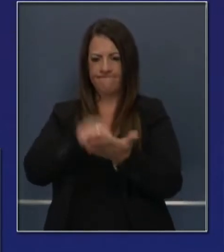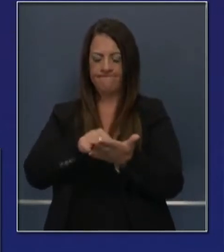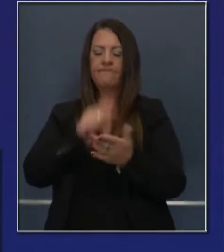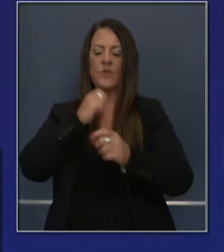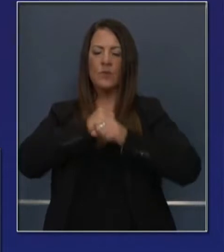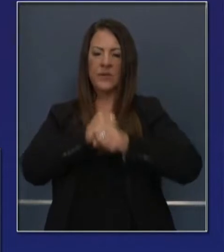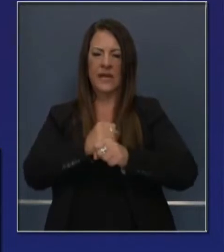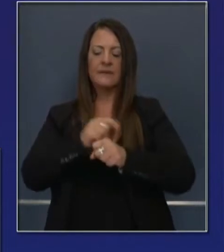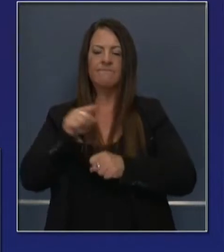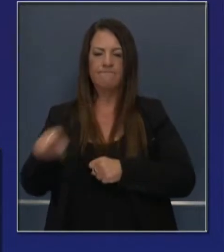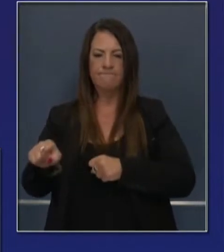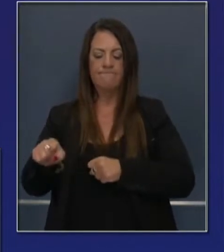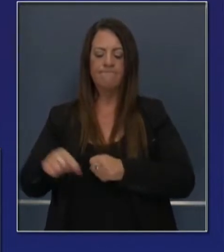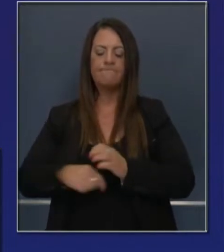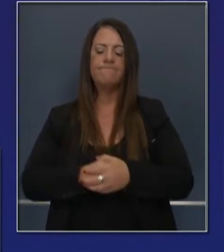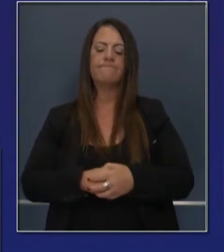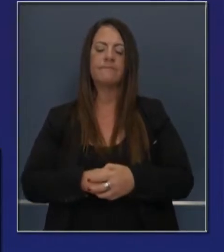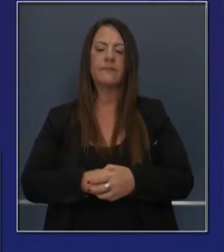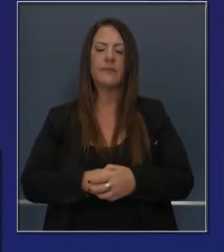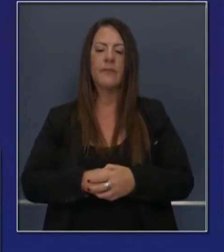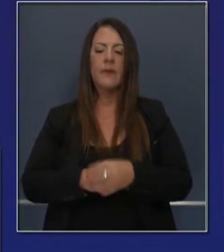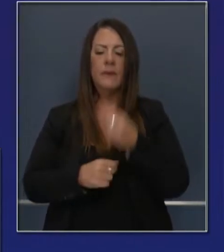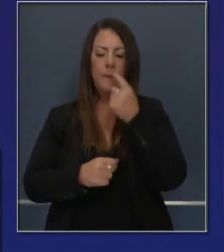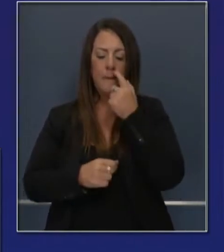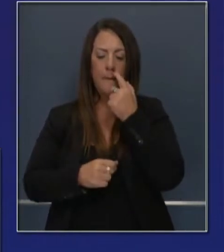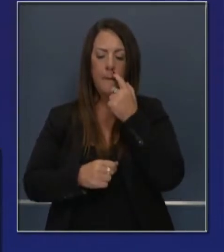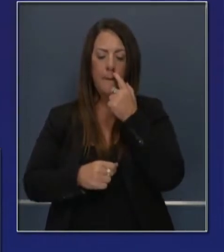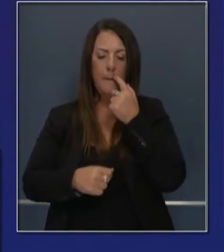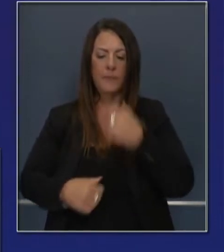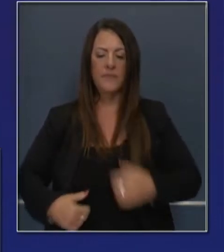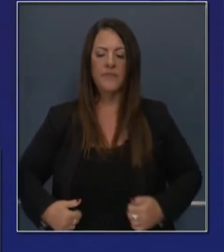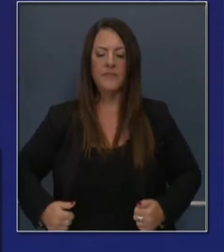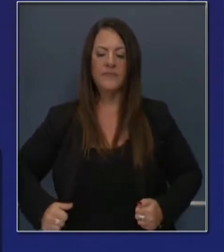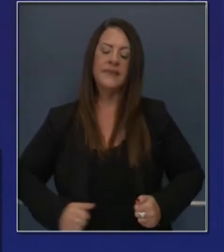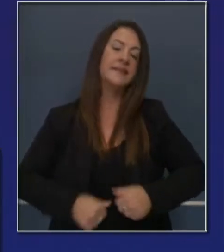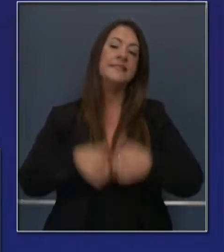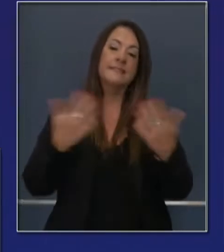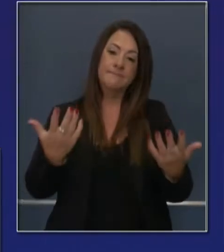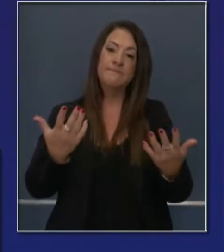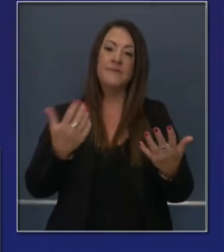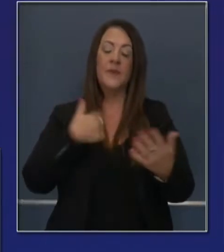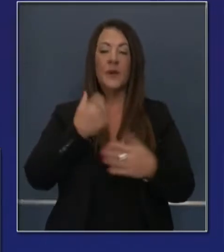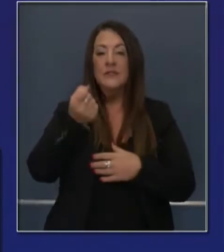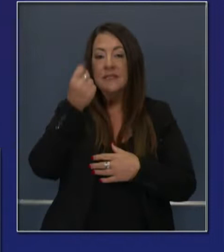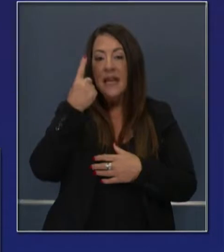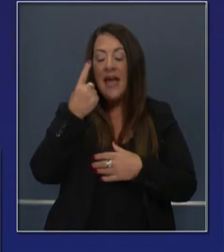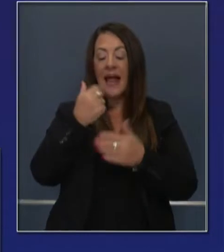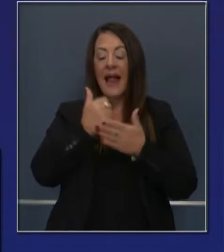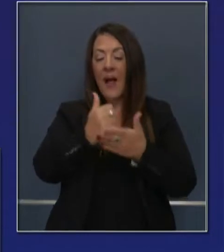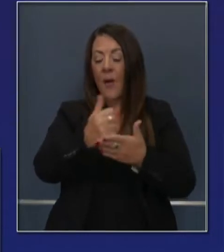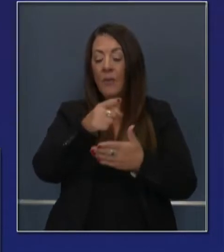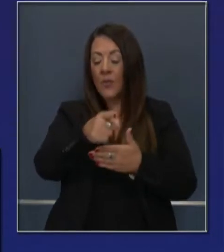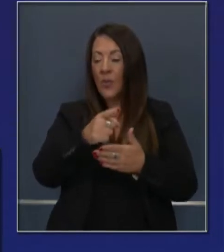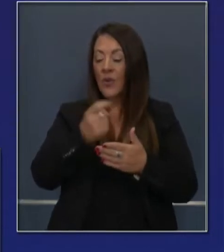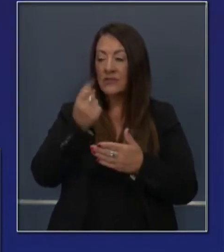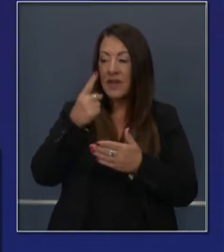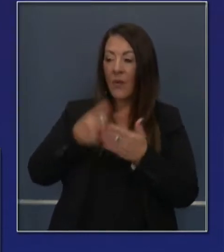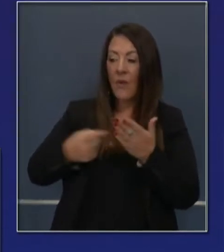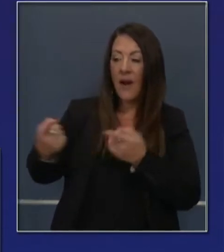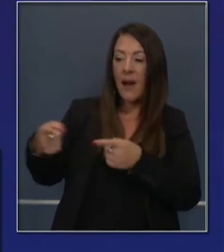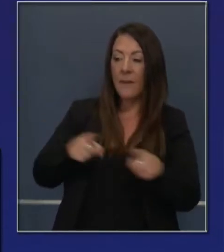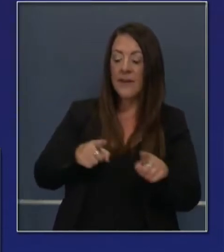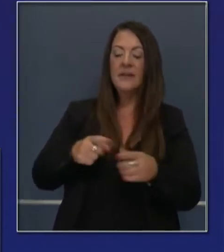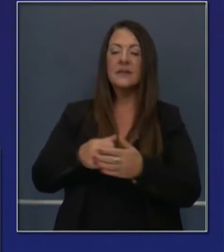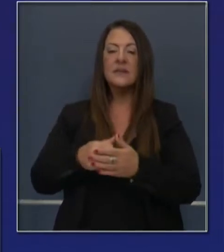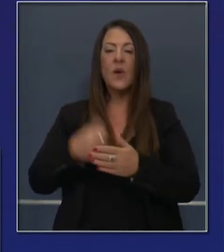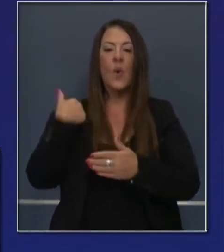area as well. An effort, as I said, to make, some understanding of all of this, the state of California has put